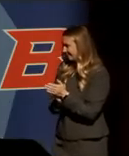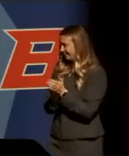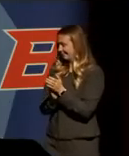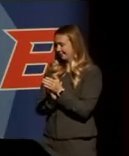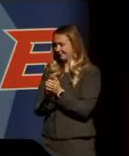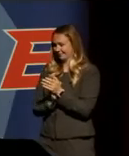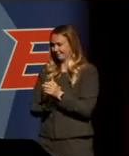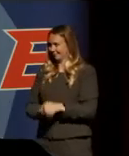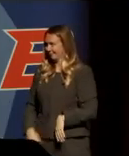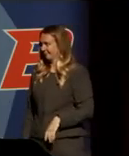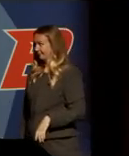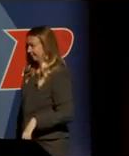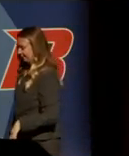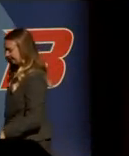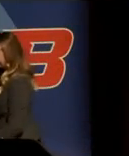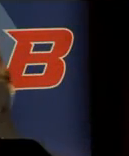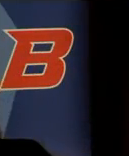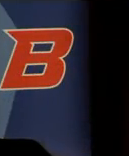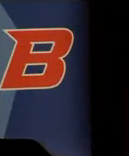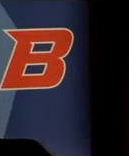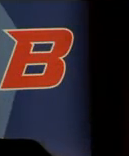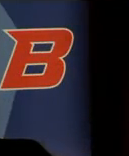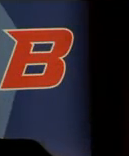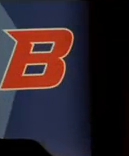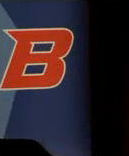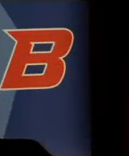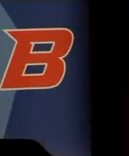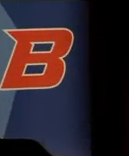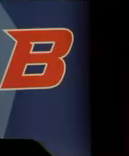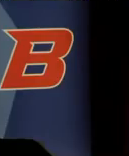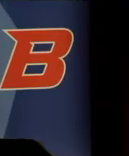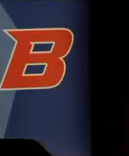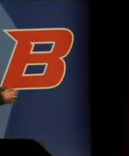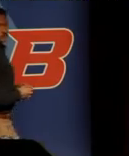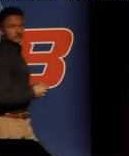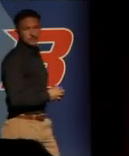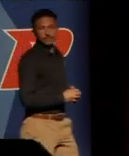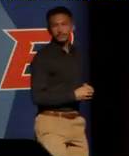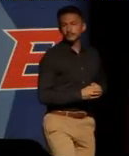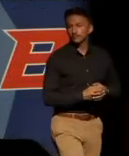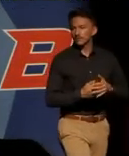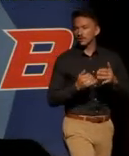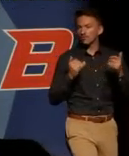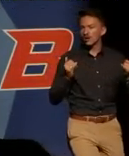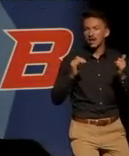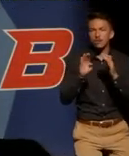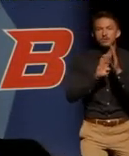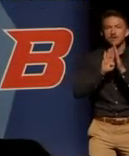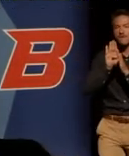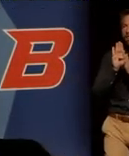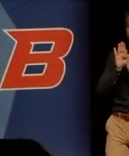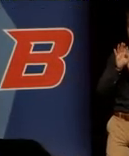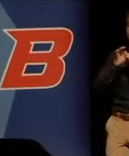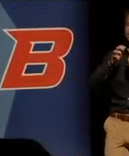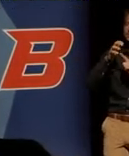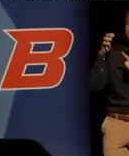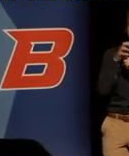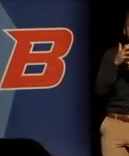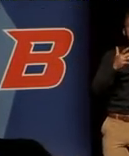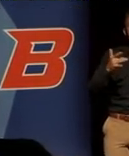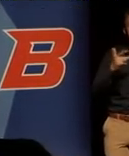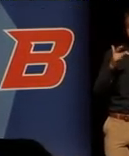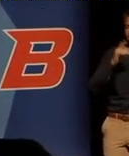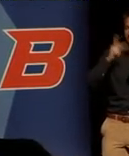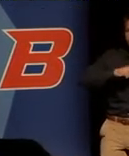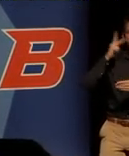And in that college, we are developing cutting-edge programs that profoundly impact the future and give our